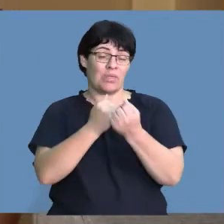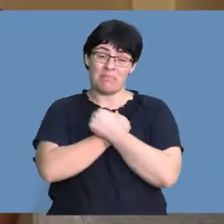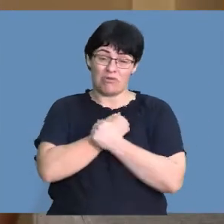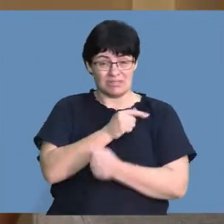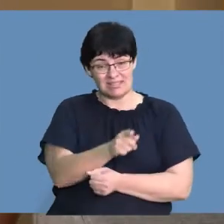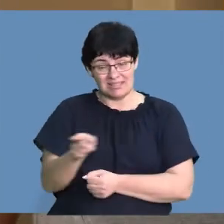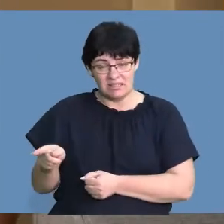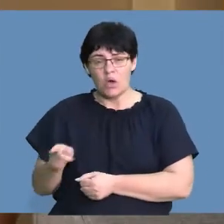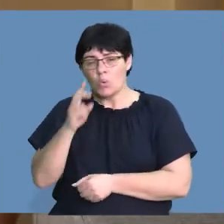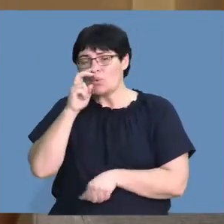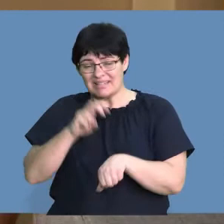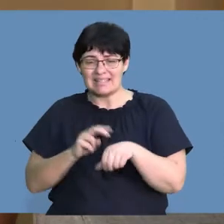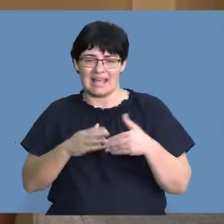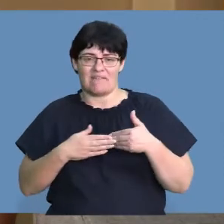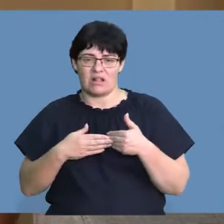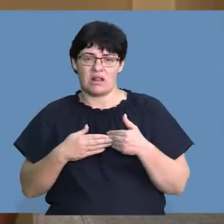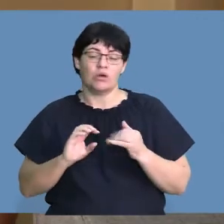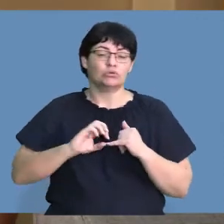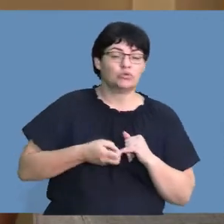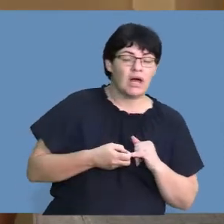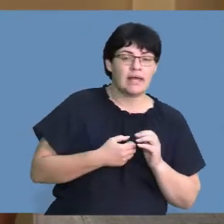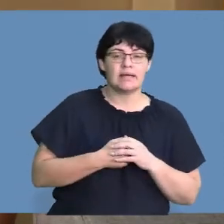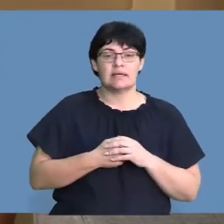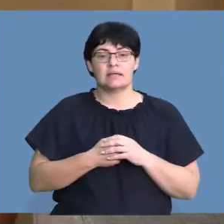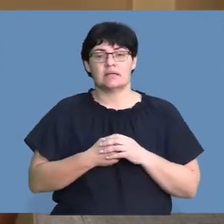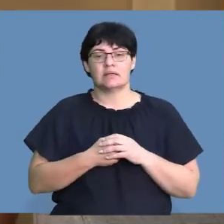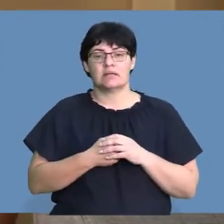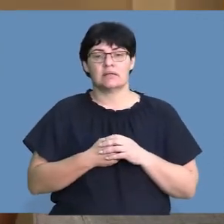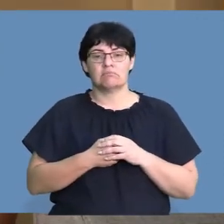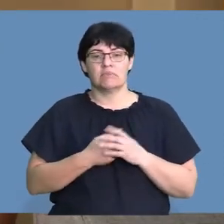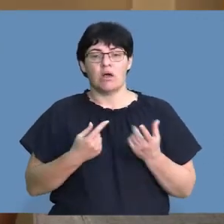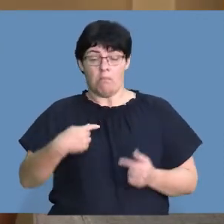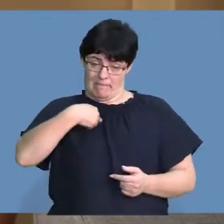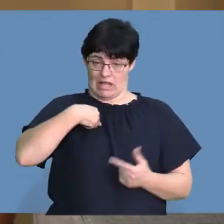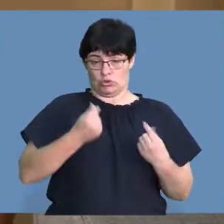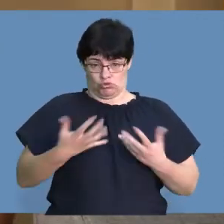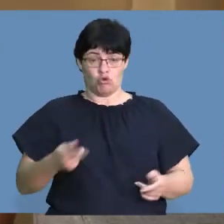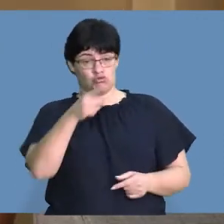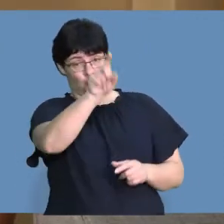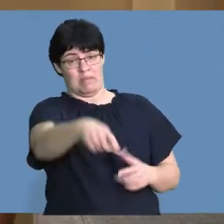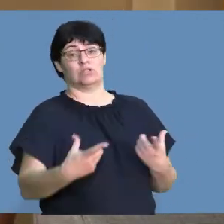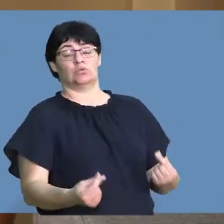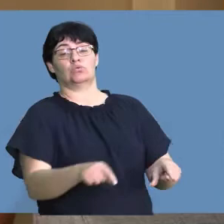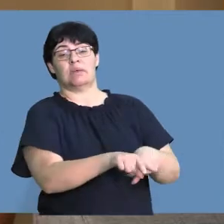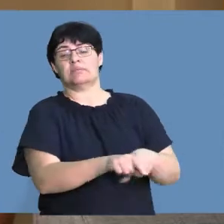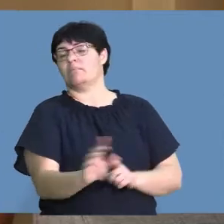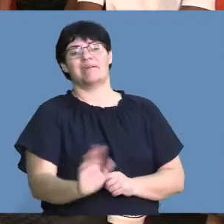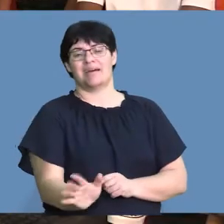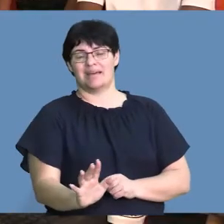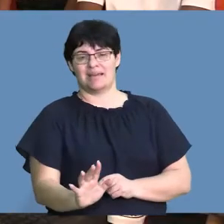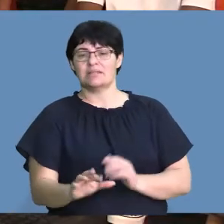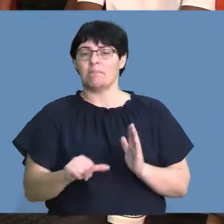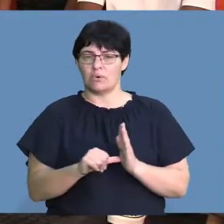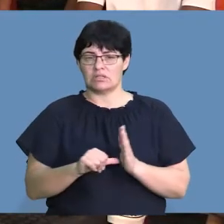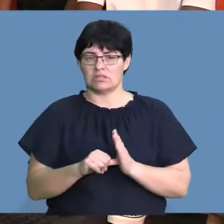with parents is that we need to be careful we don't try and make our kids do things the way we did them.